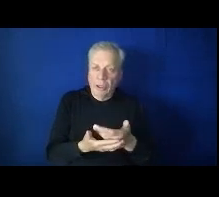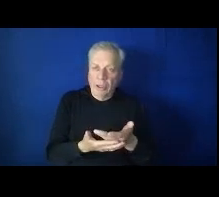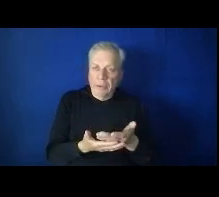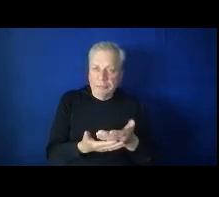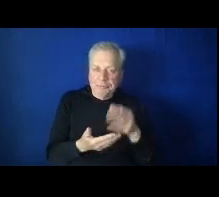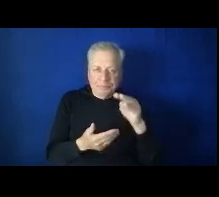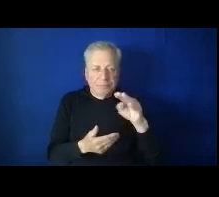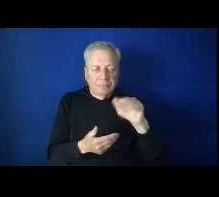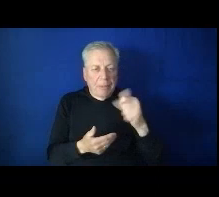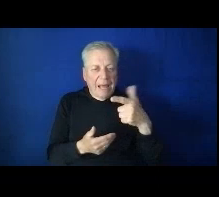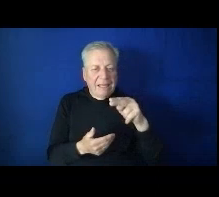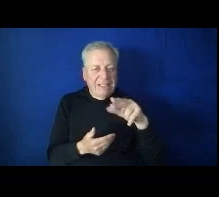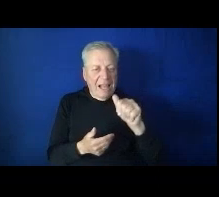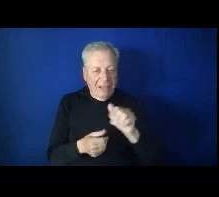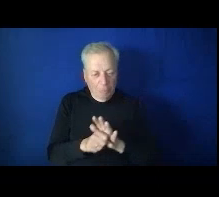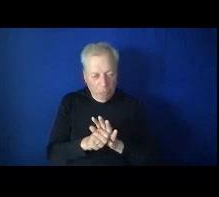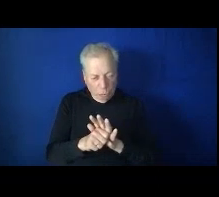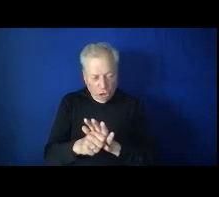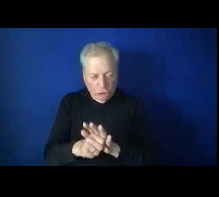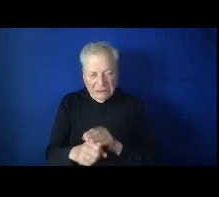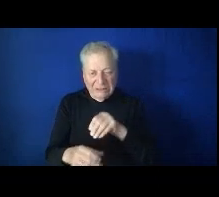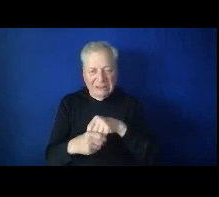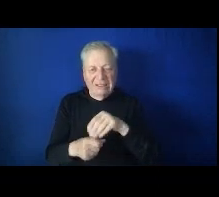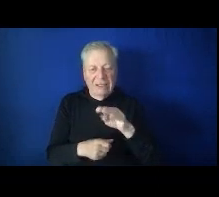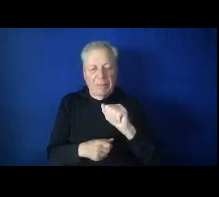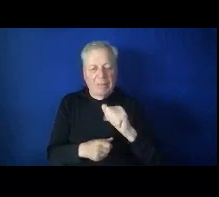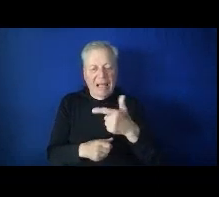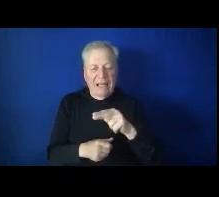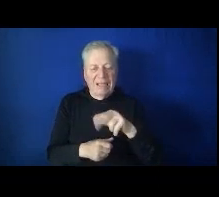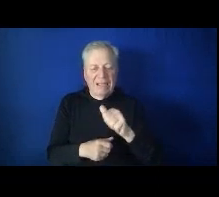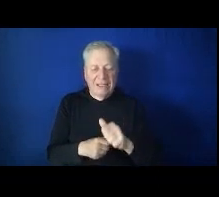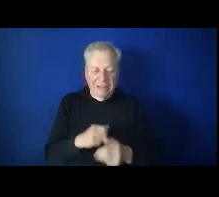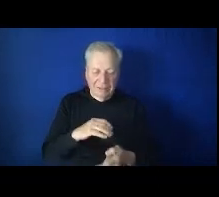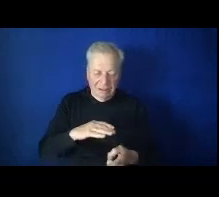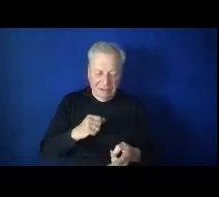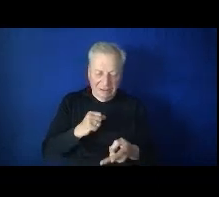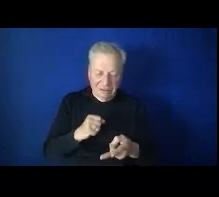magma is being pushed into the magma reservoir beneath the caldera